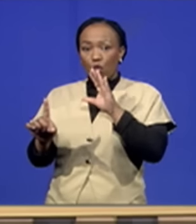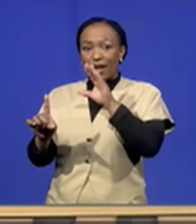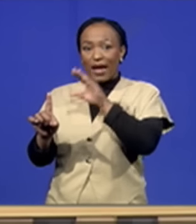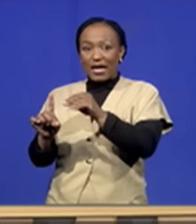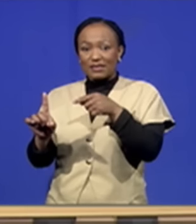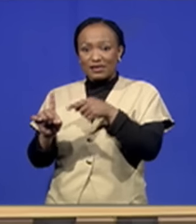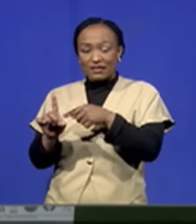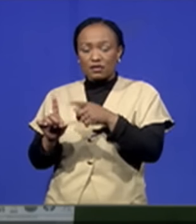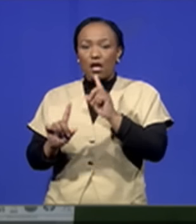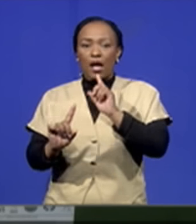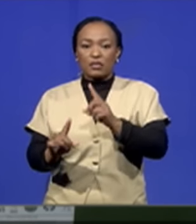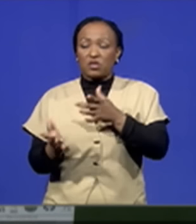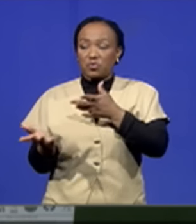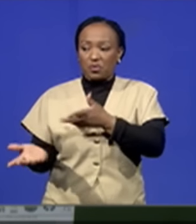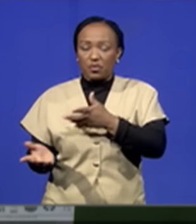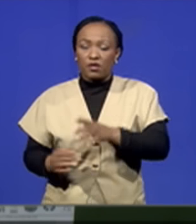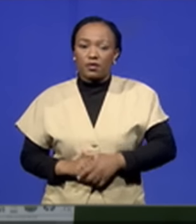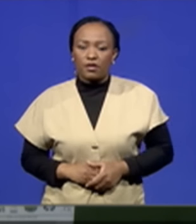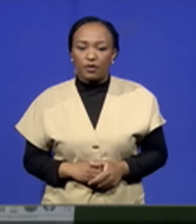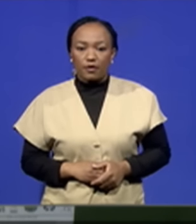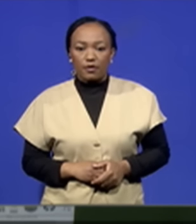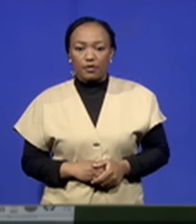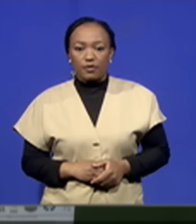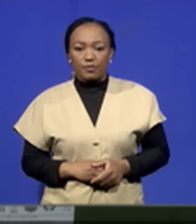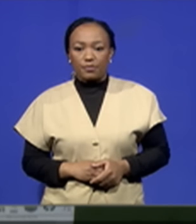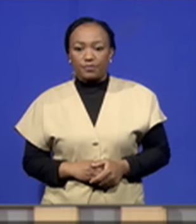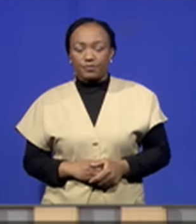tsibogile jaana. I think that if we look at